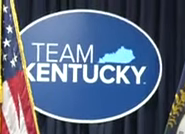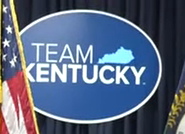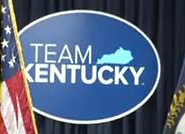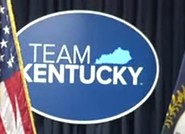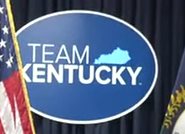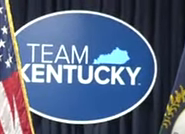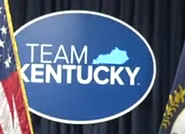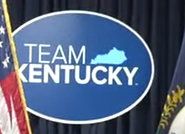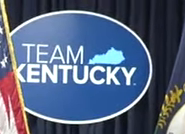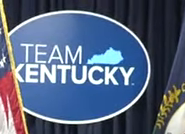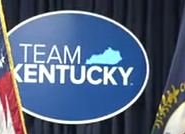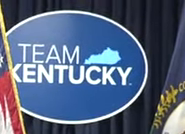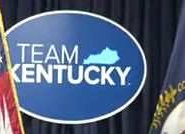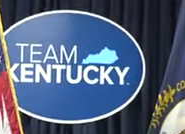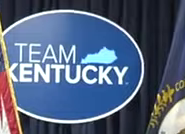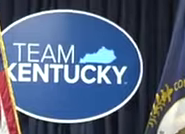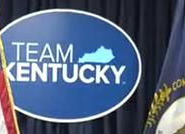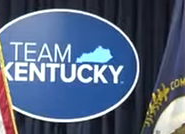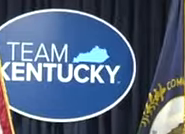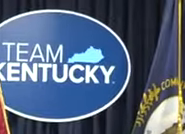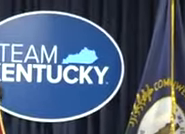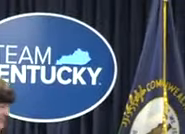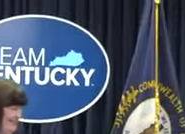Congratulations. Yes.